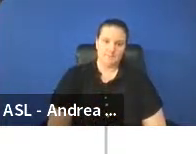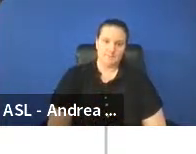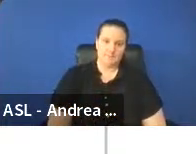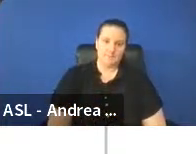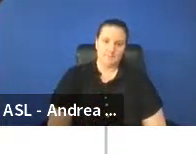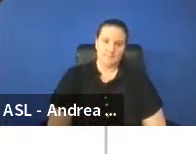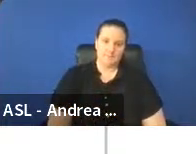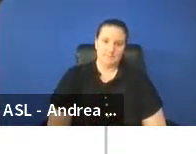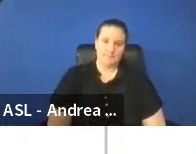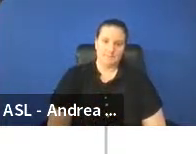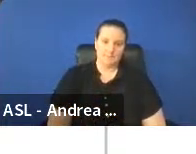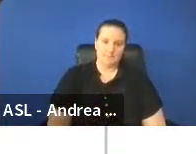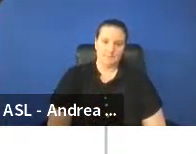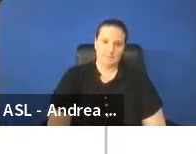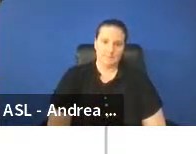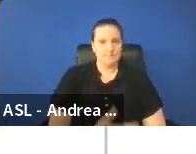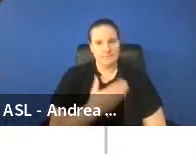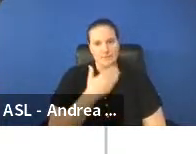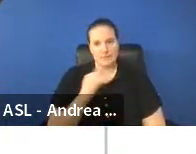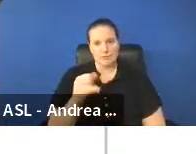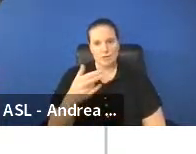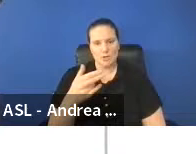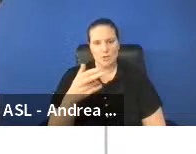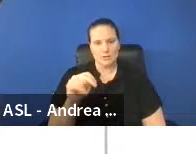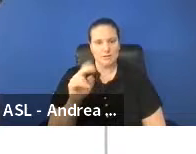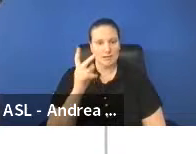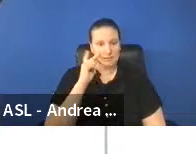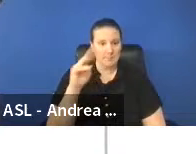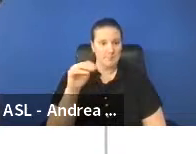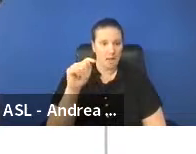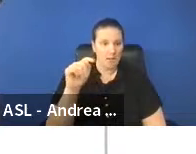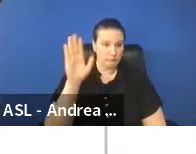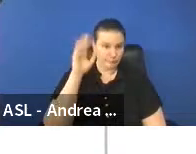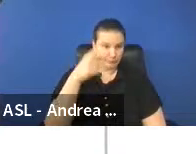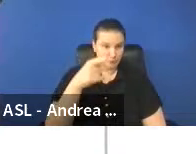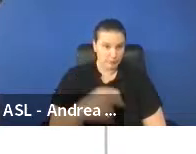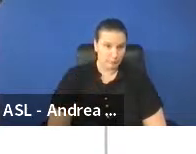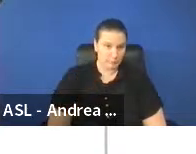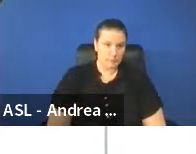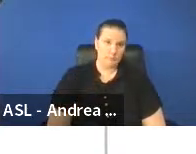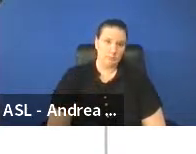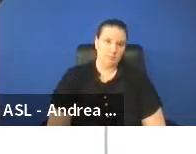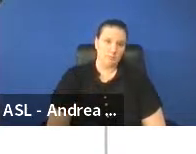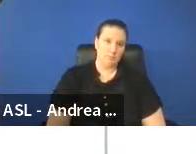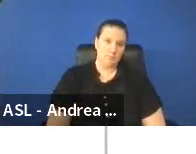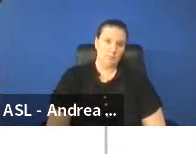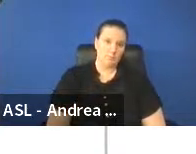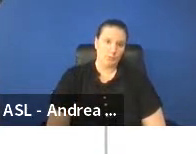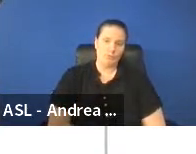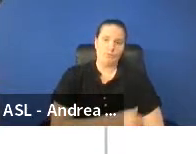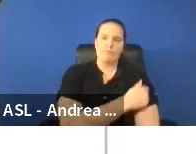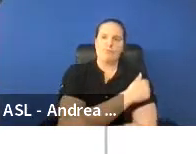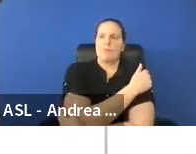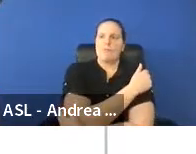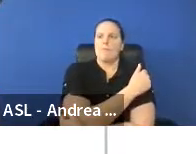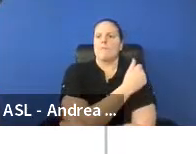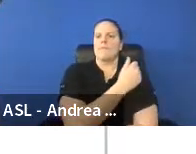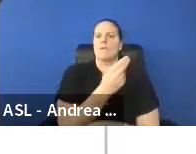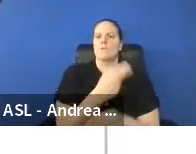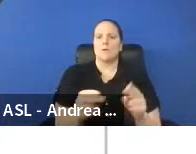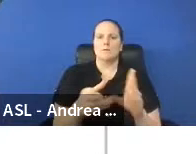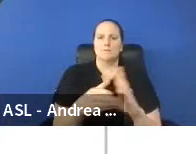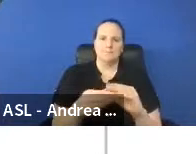Thanks, Administrator Johnson. I see Matt Ransom's hand is raised. Yeah, just a quick acknowledgement. I thank you for